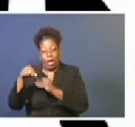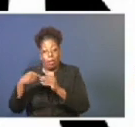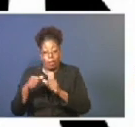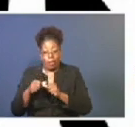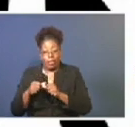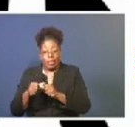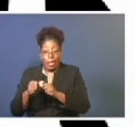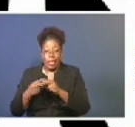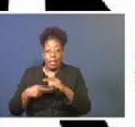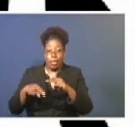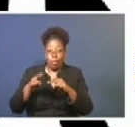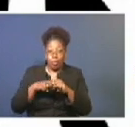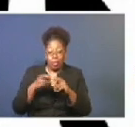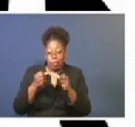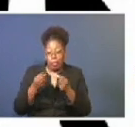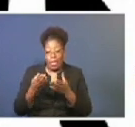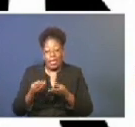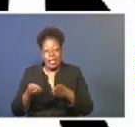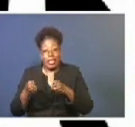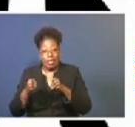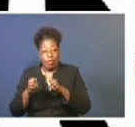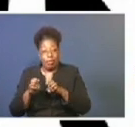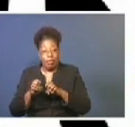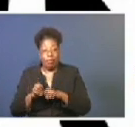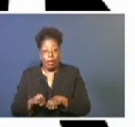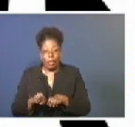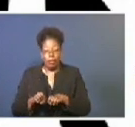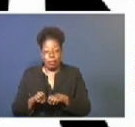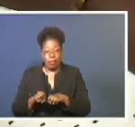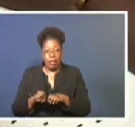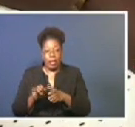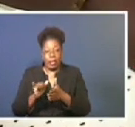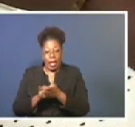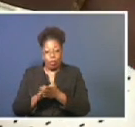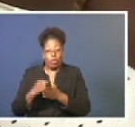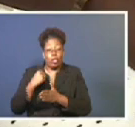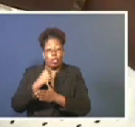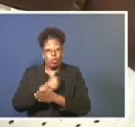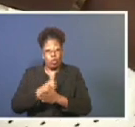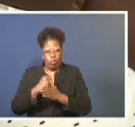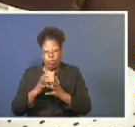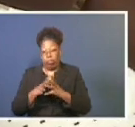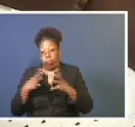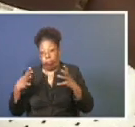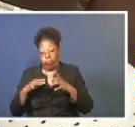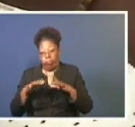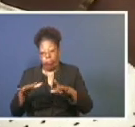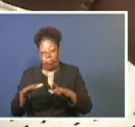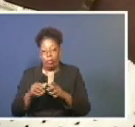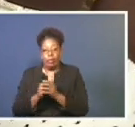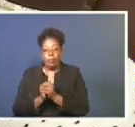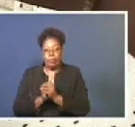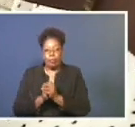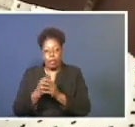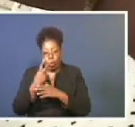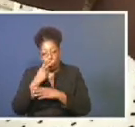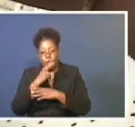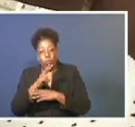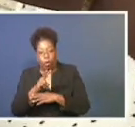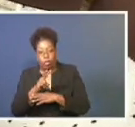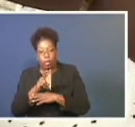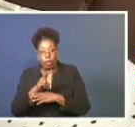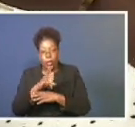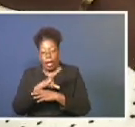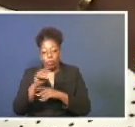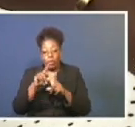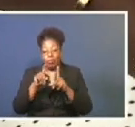sustained surge following a number of events that can be seen as super spreaders. We are watching the amount of cases, and we have been doing an excessive